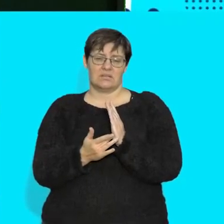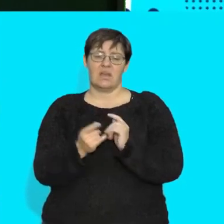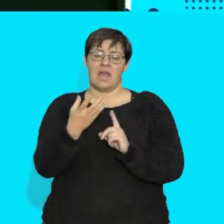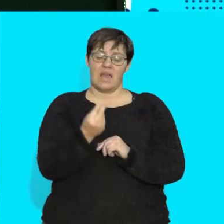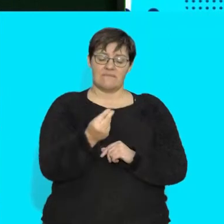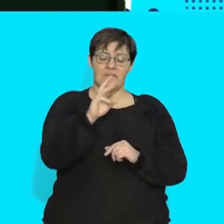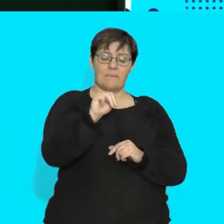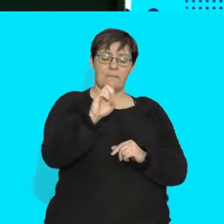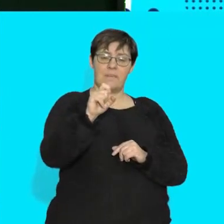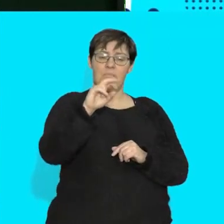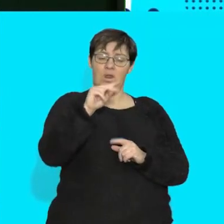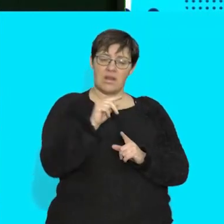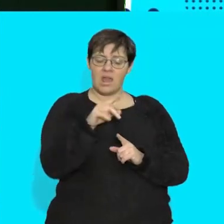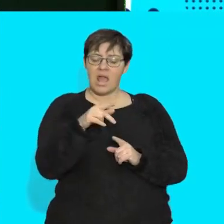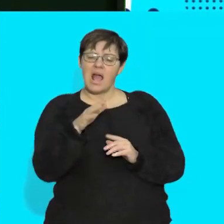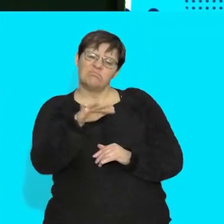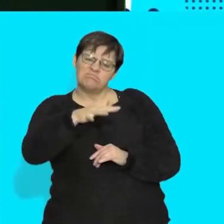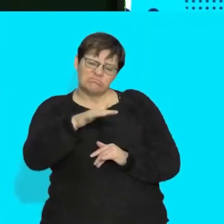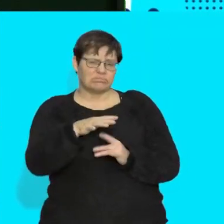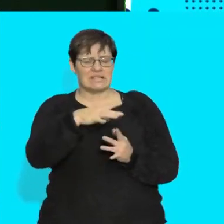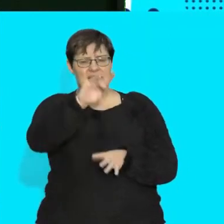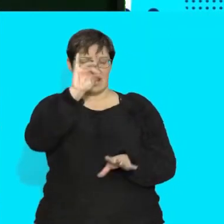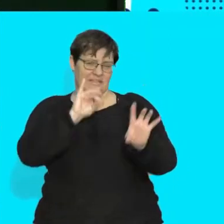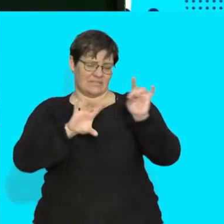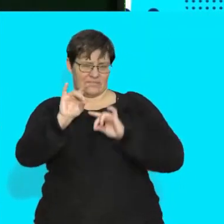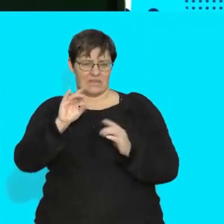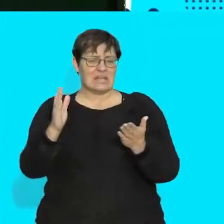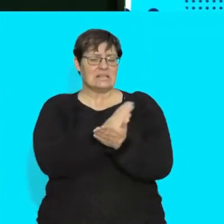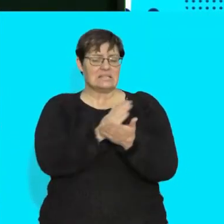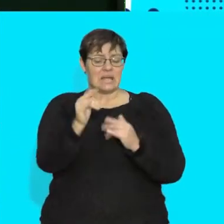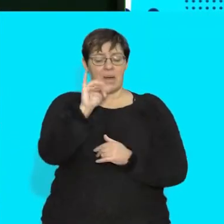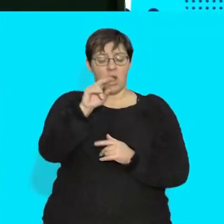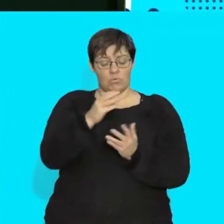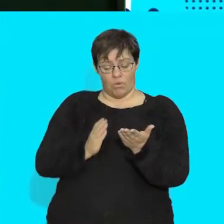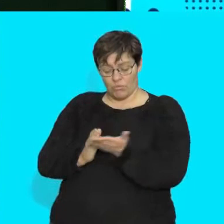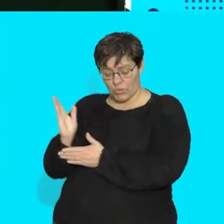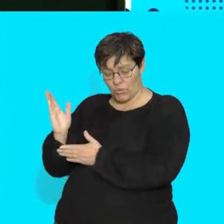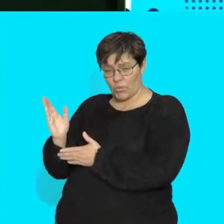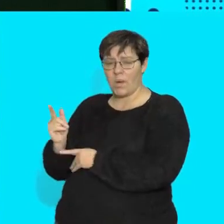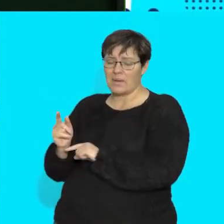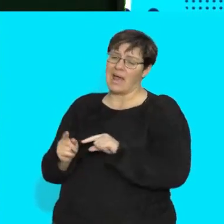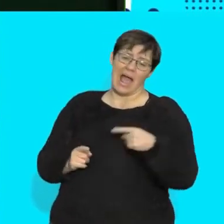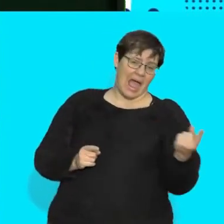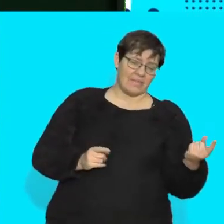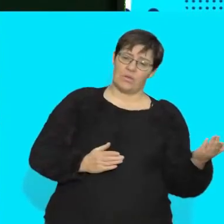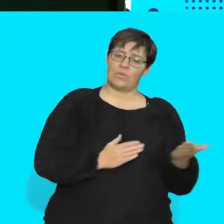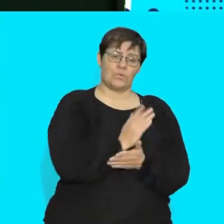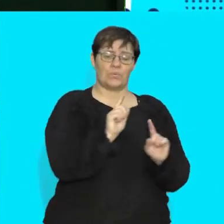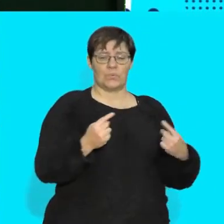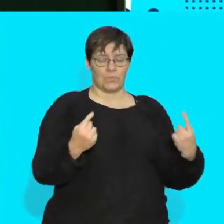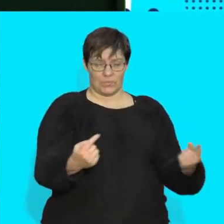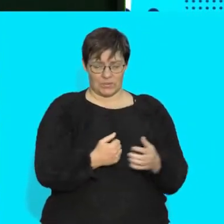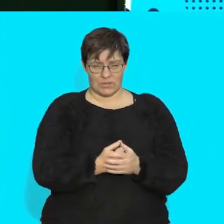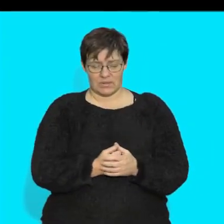are semi-selective. In other words, they allow certain ions to pass through, but they don't allow other ions to come through. And